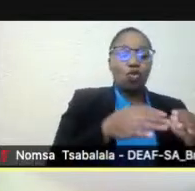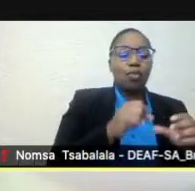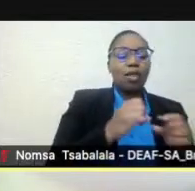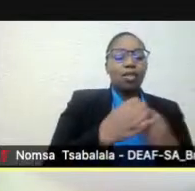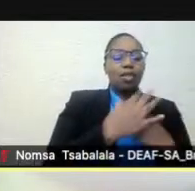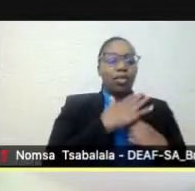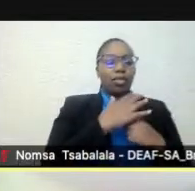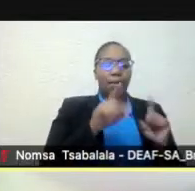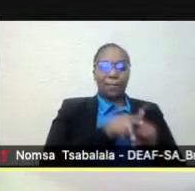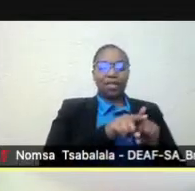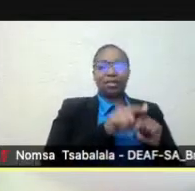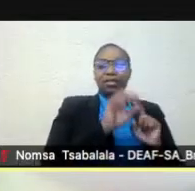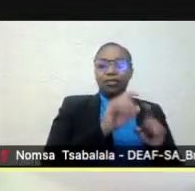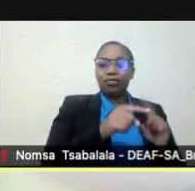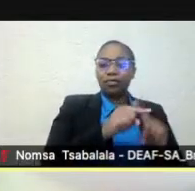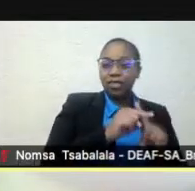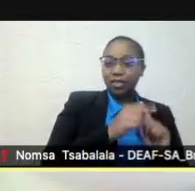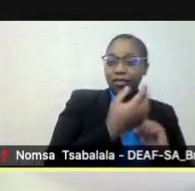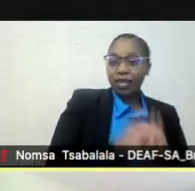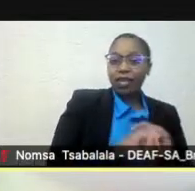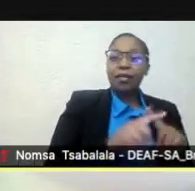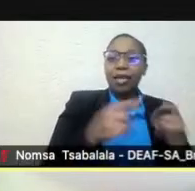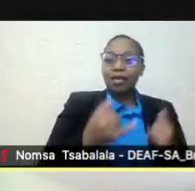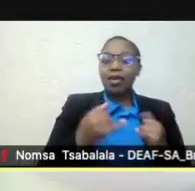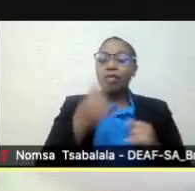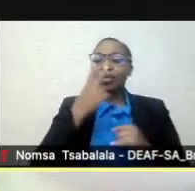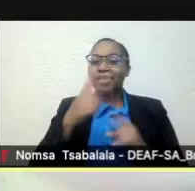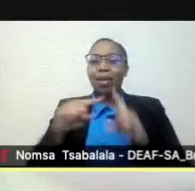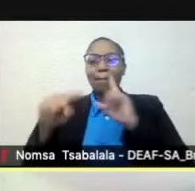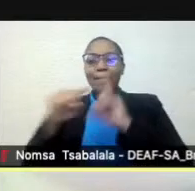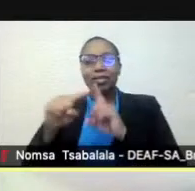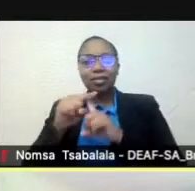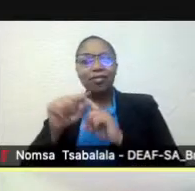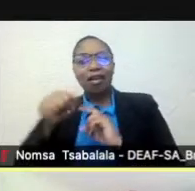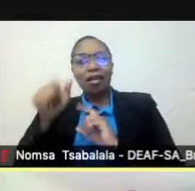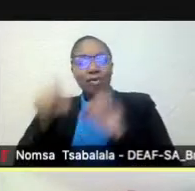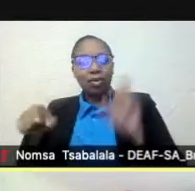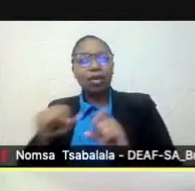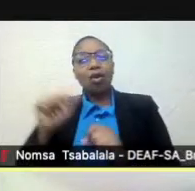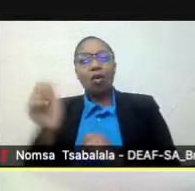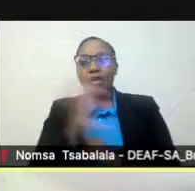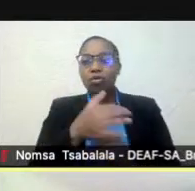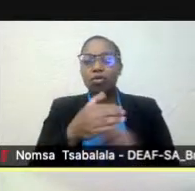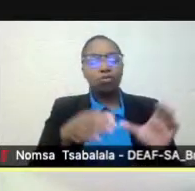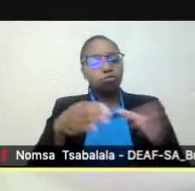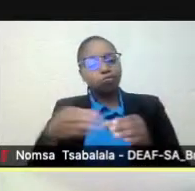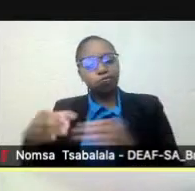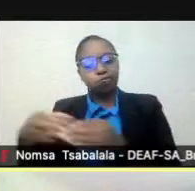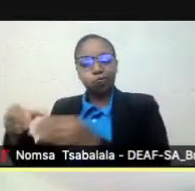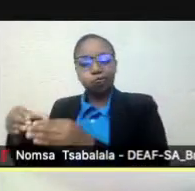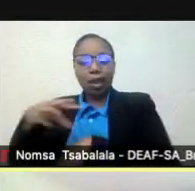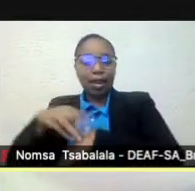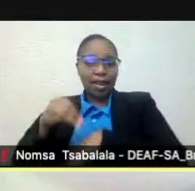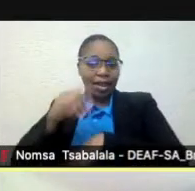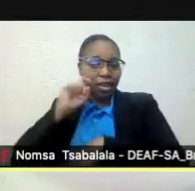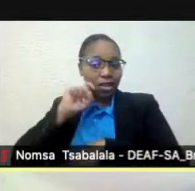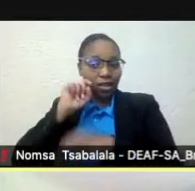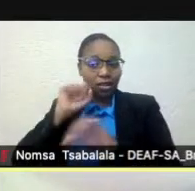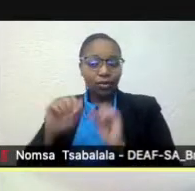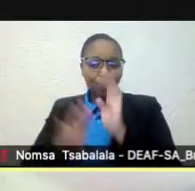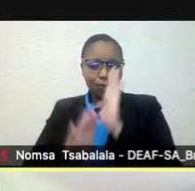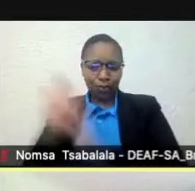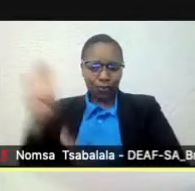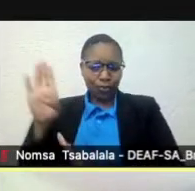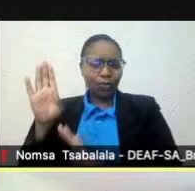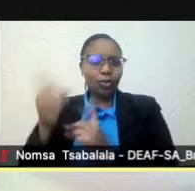has been this rapid increase, but we're now seeing increased positivity rates in all of the age groups. So shifting into the higher age